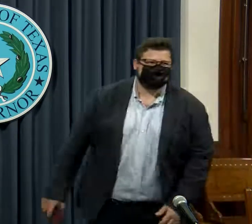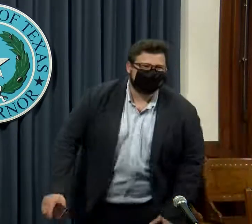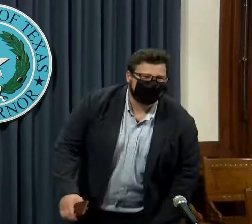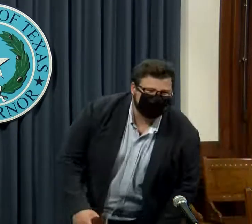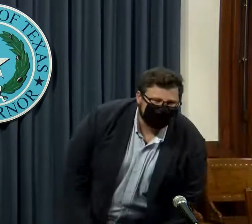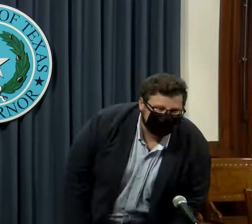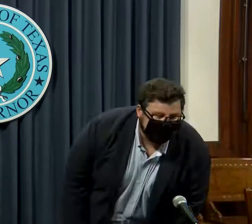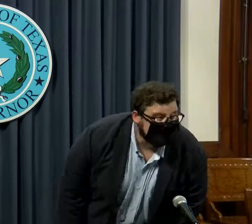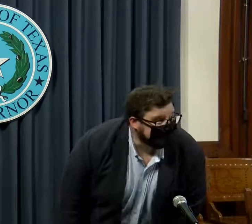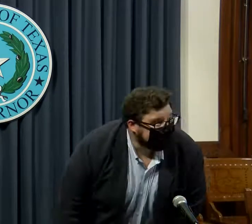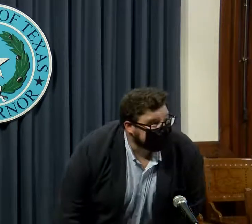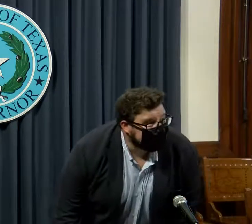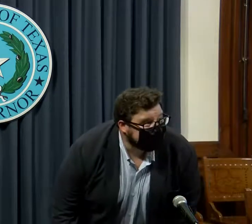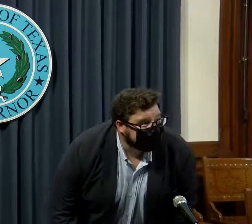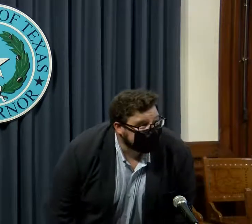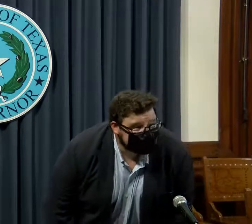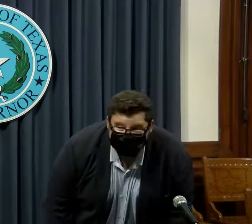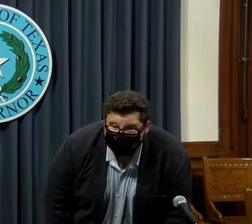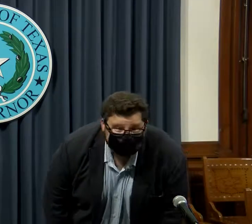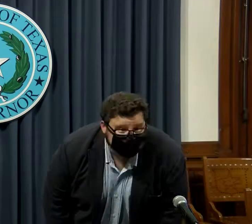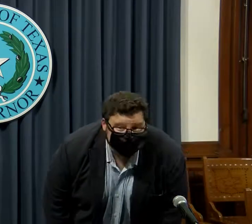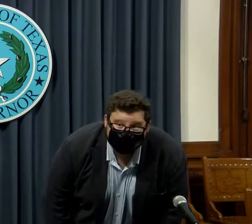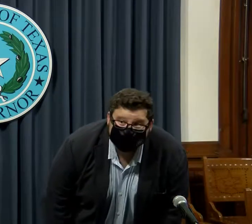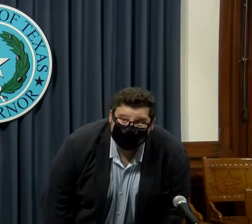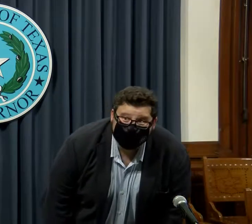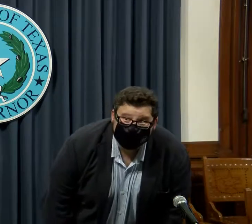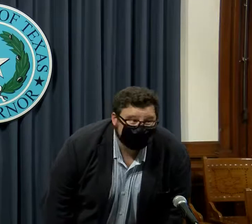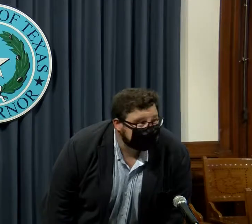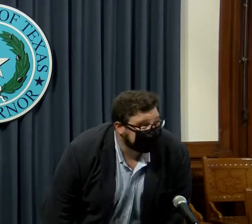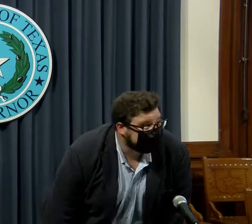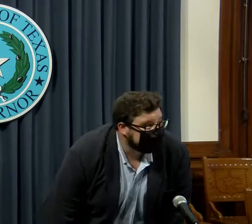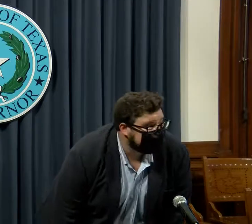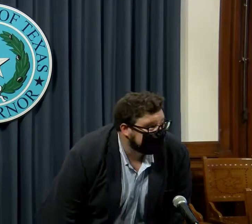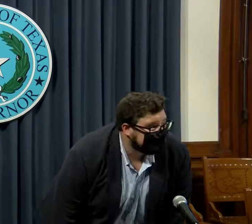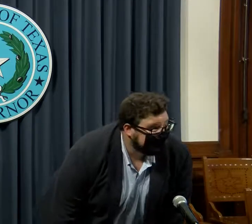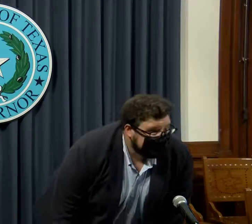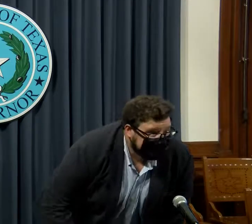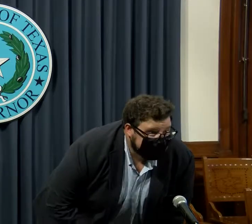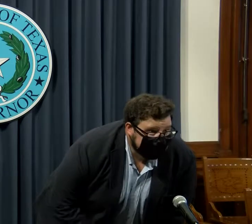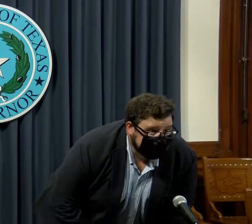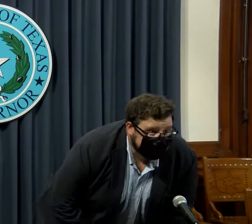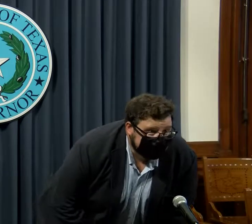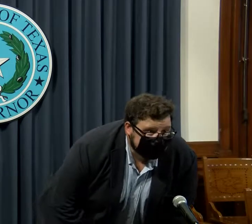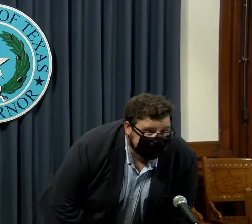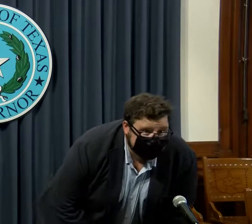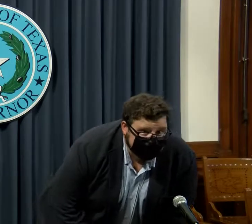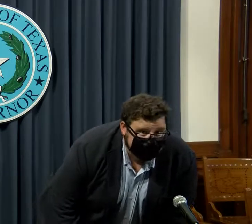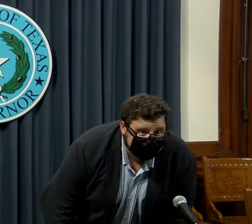Real quick, one last audio check. Mic, check, check, check. Everybody good? Mic.